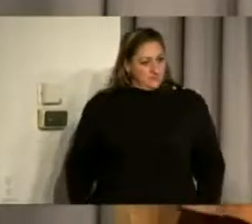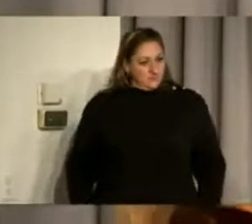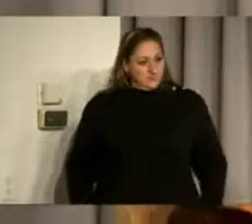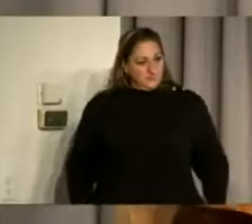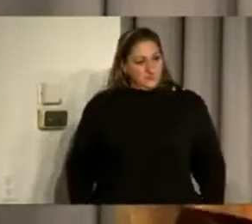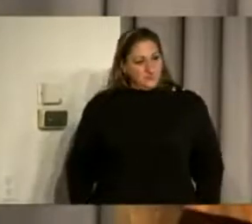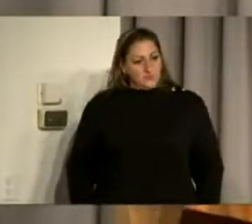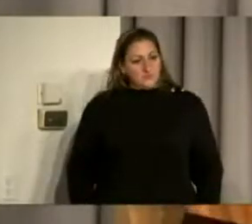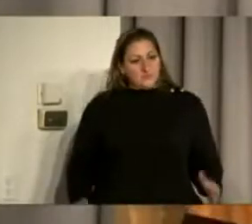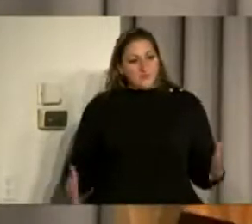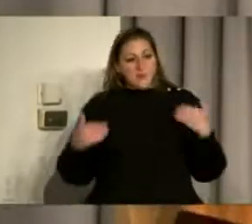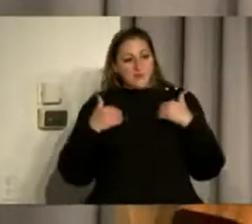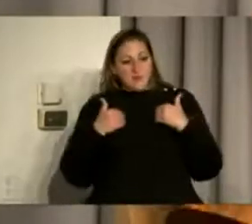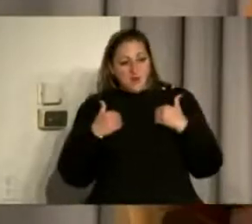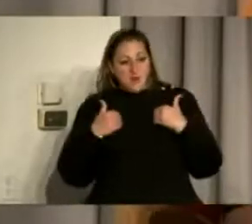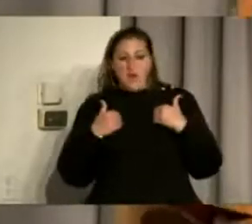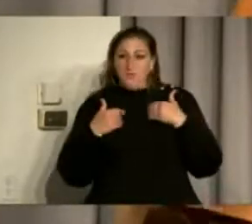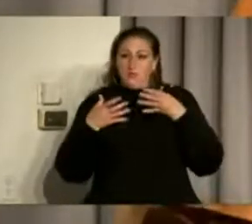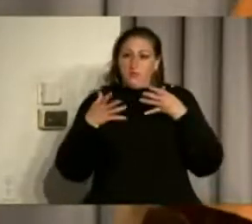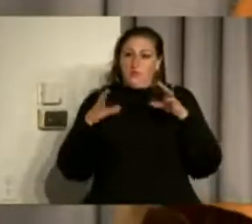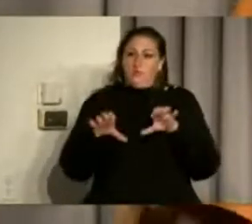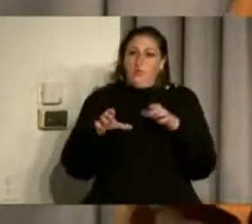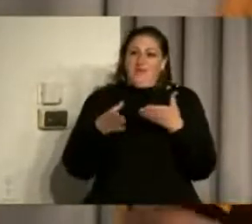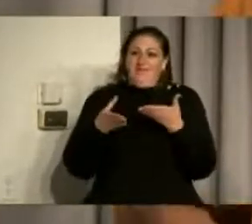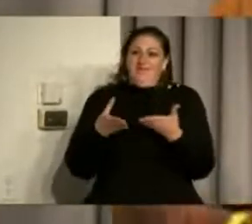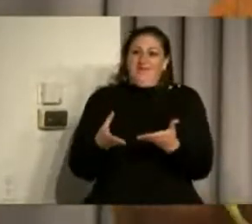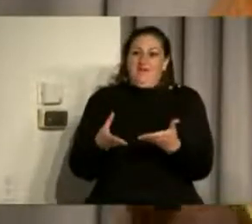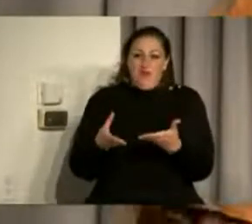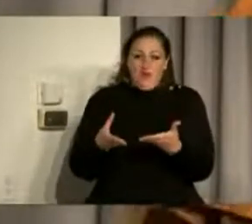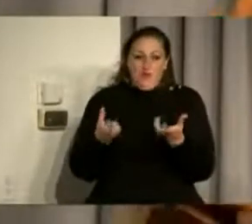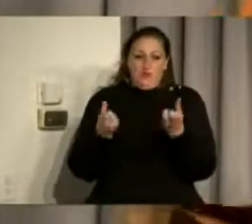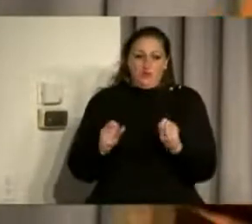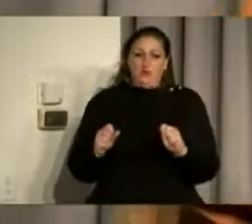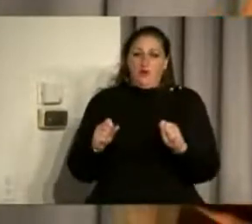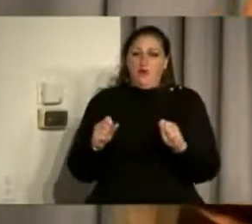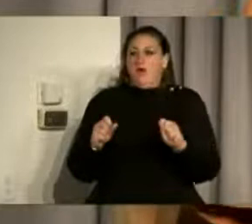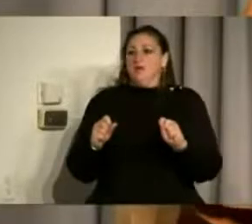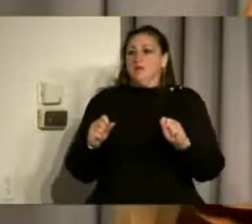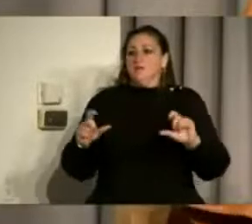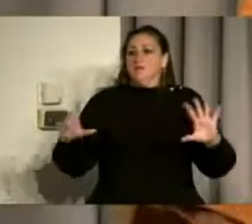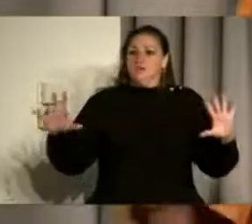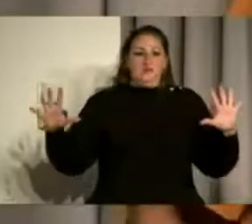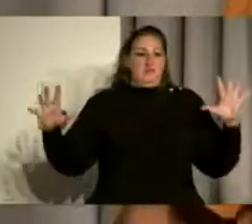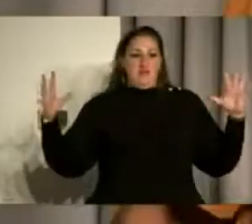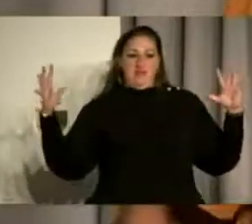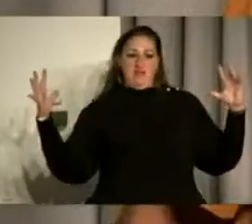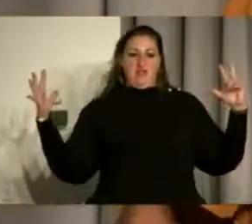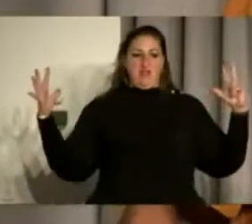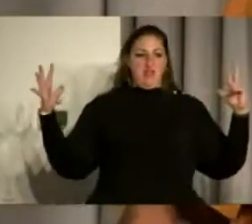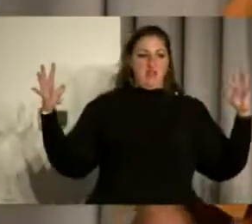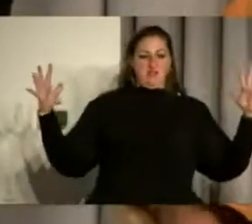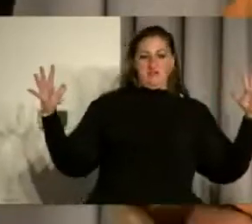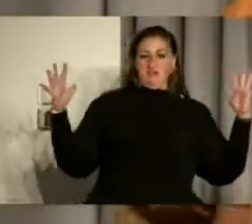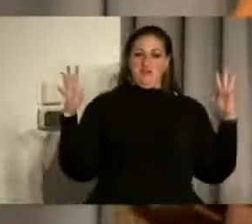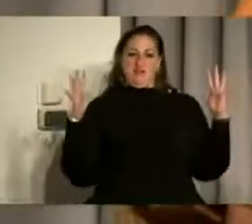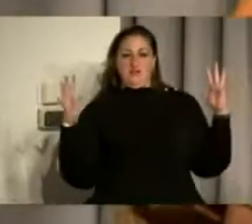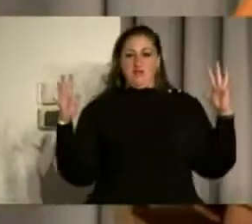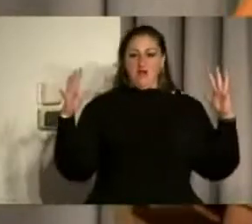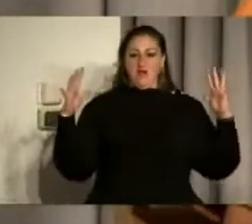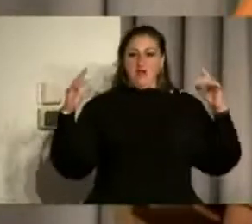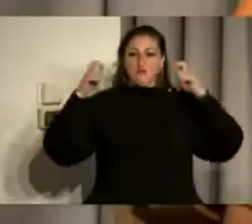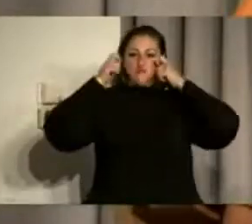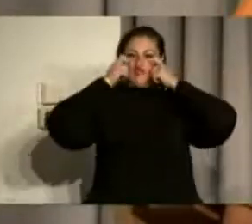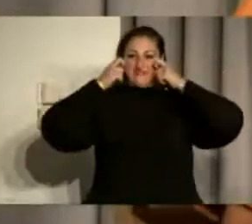But what I was doing there was trying to bring about a peace between 2 races of people